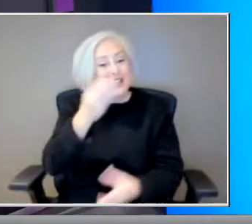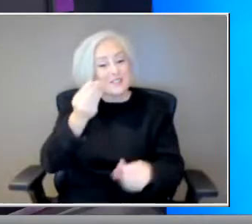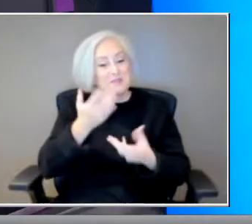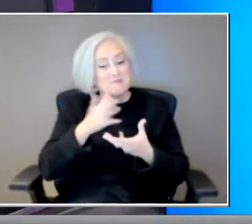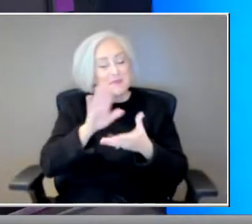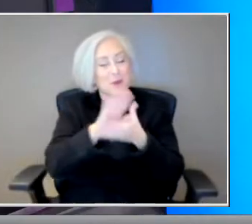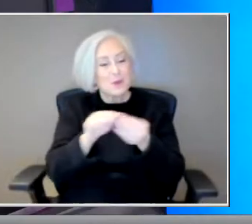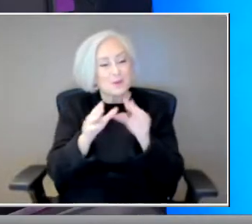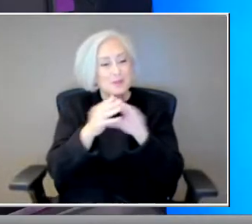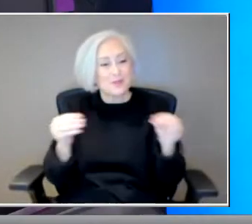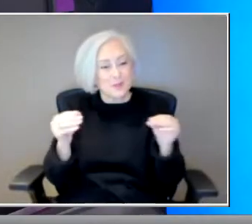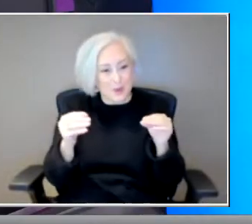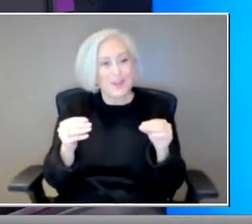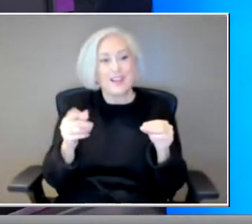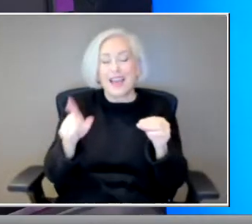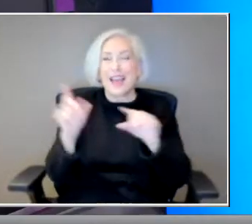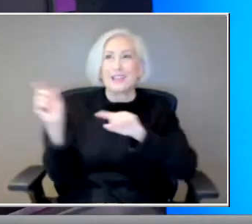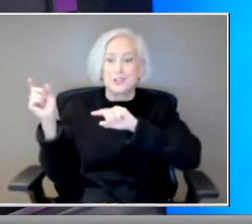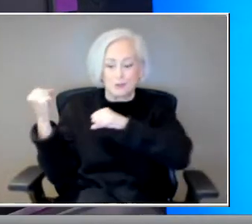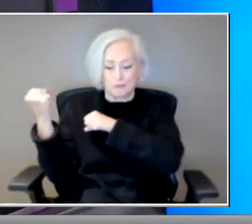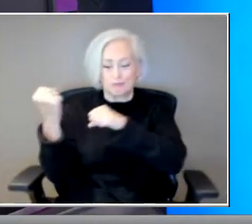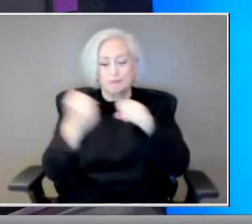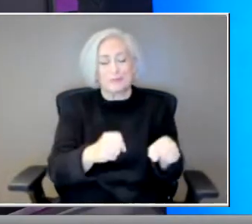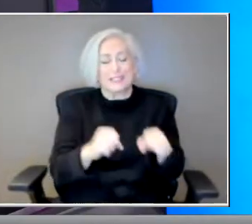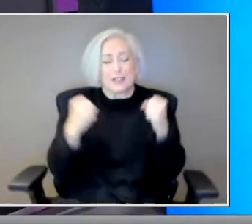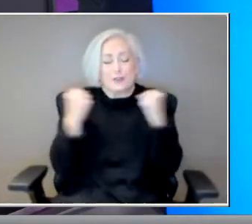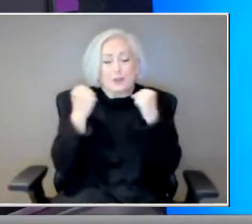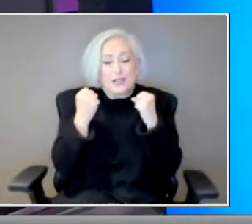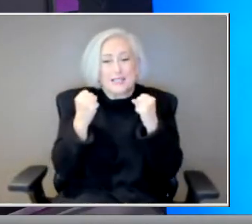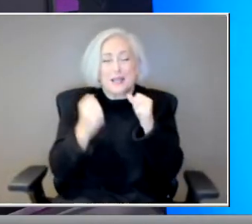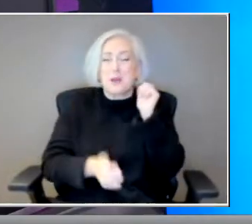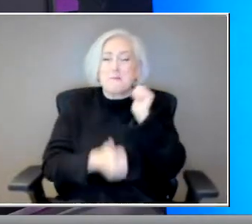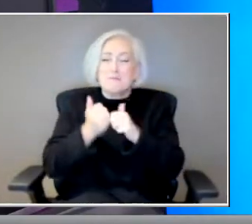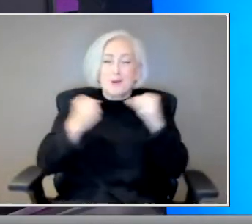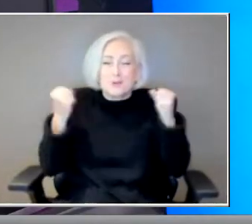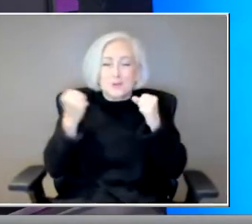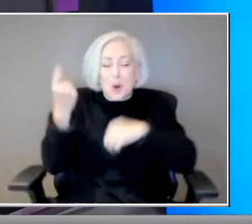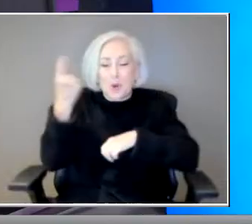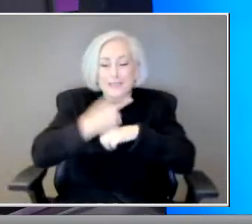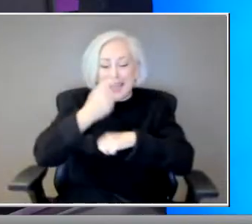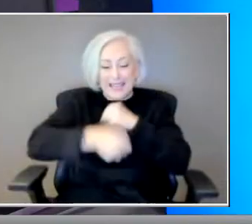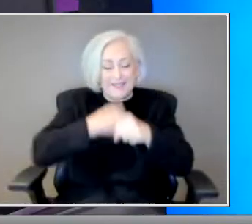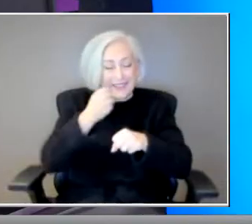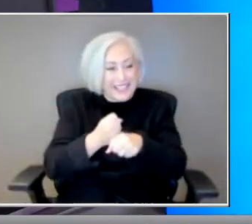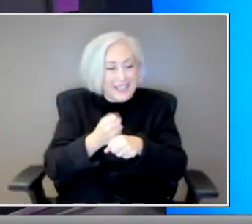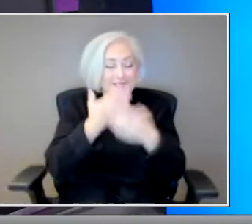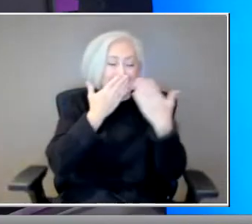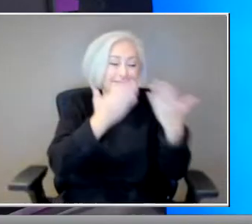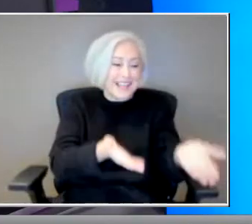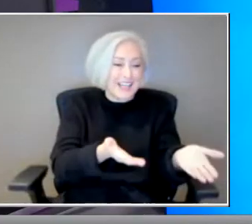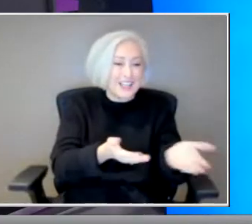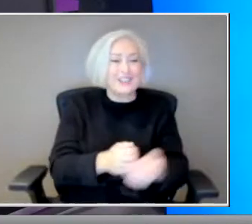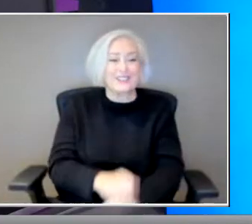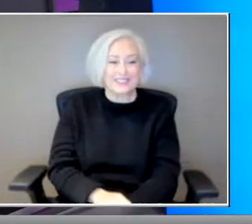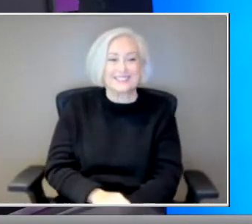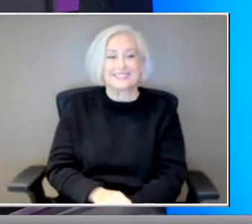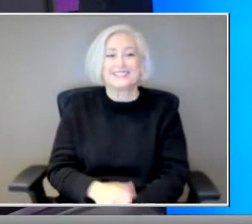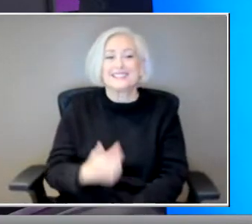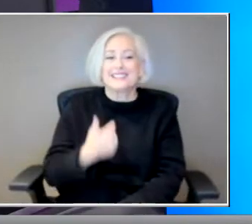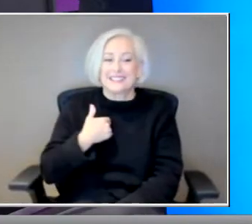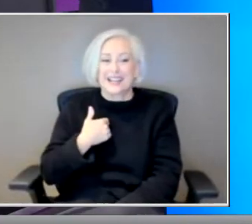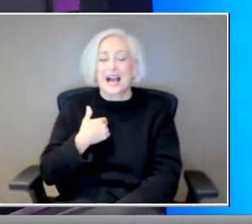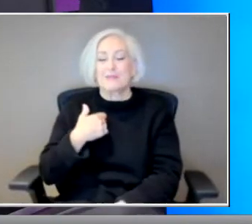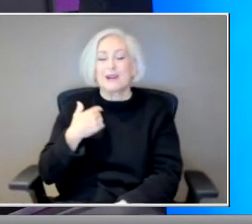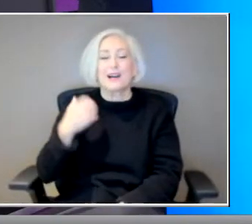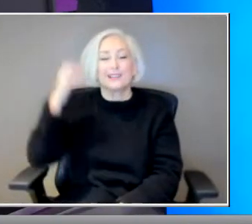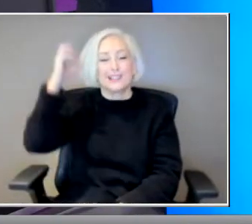in the freezing cold. It's one of the coldest days of the year, if not the, so thank you. I'm an ex-truck driver, so I'm working all sorts of